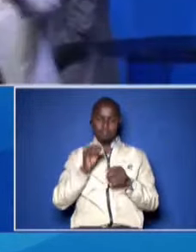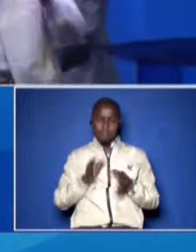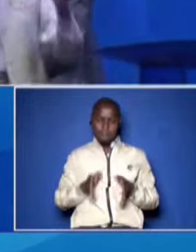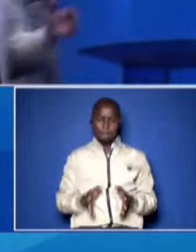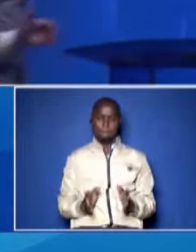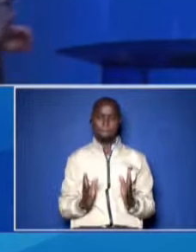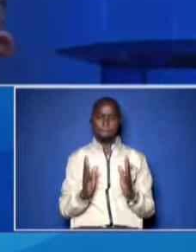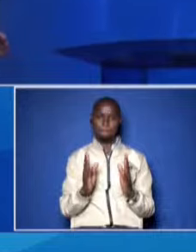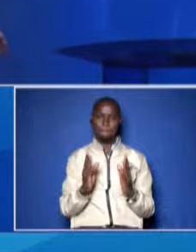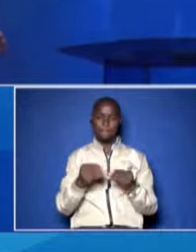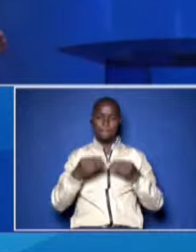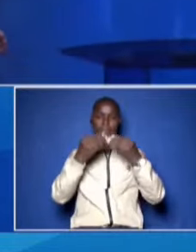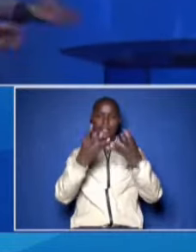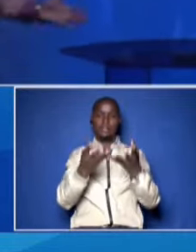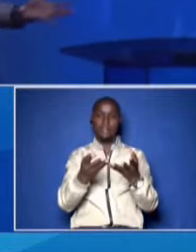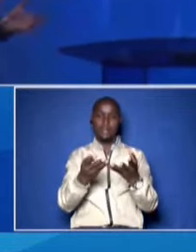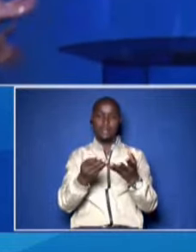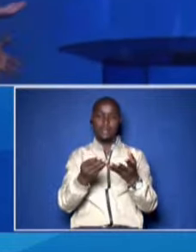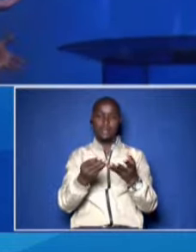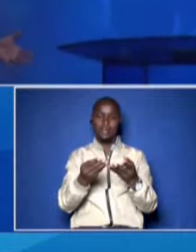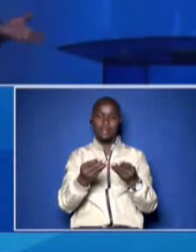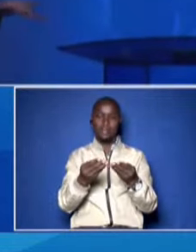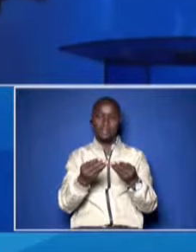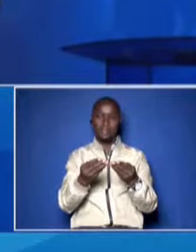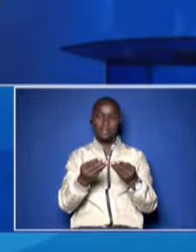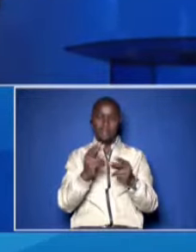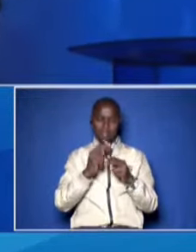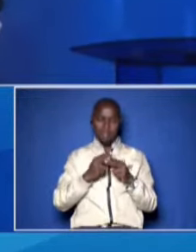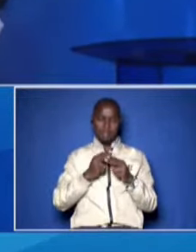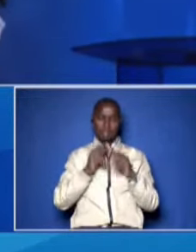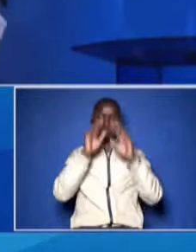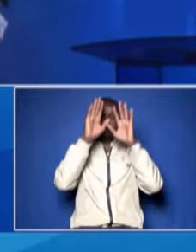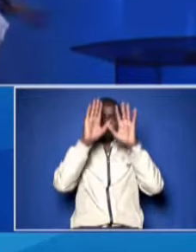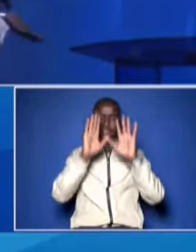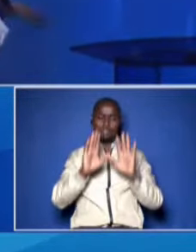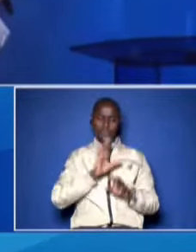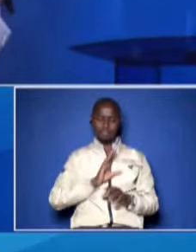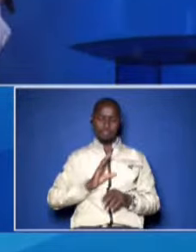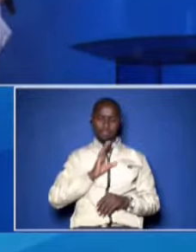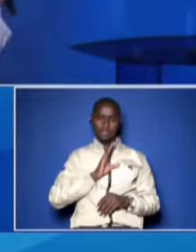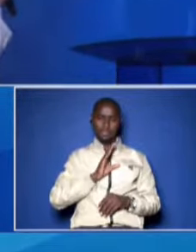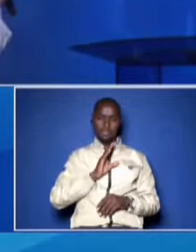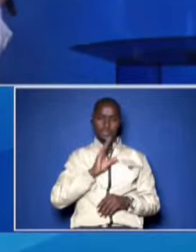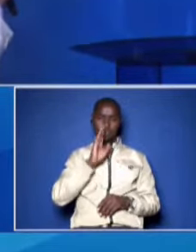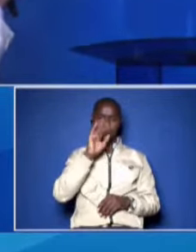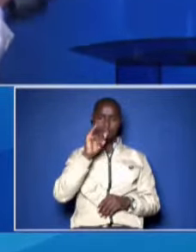born given his name is wonderful counsel